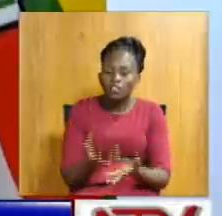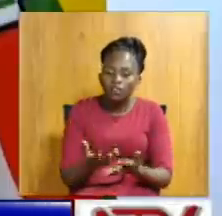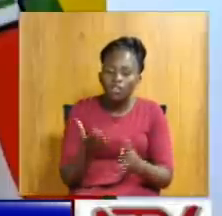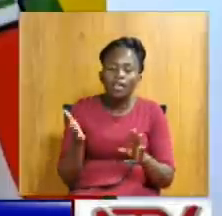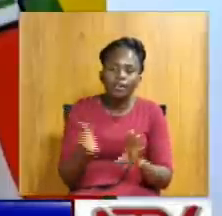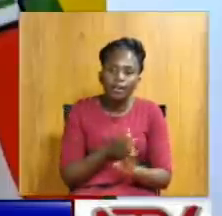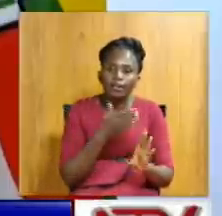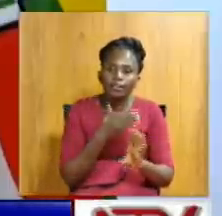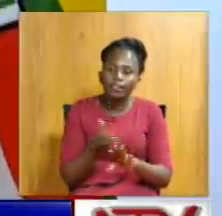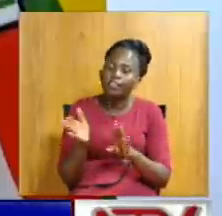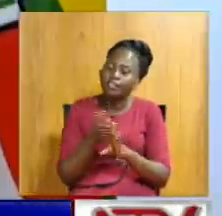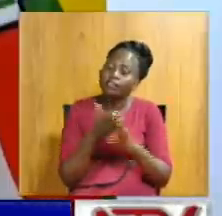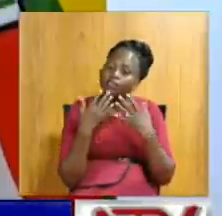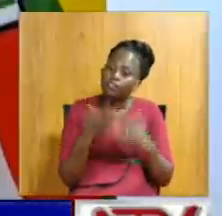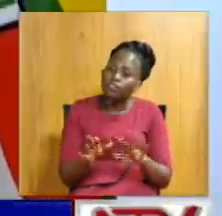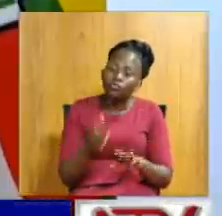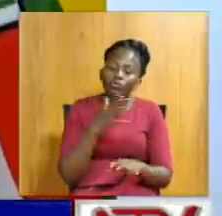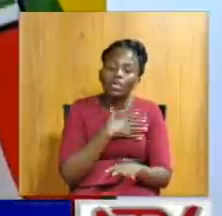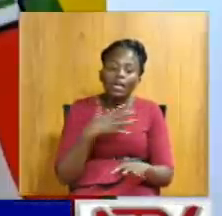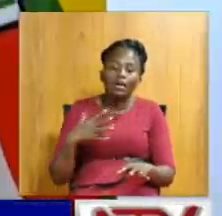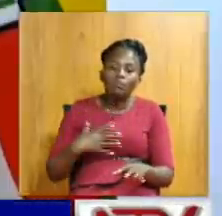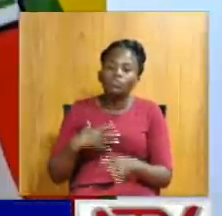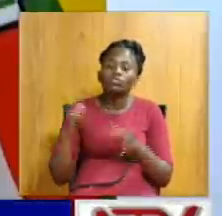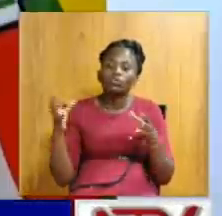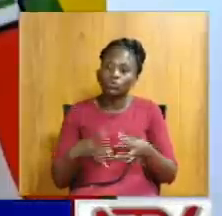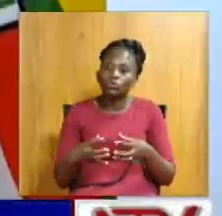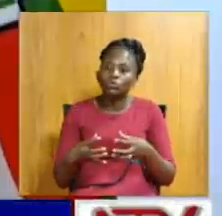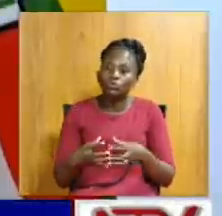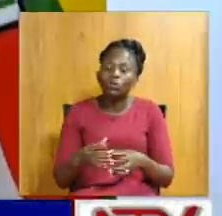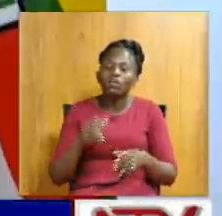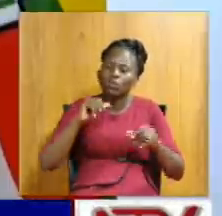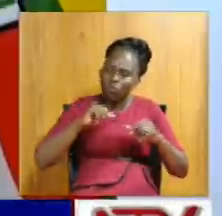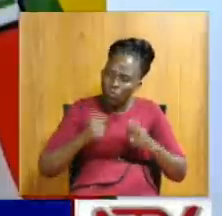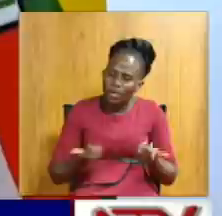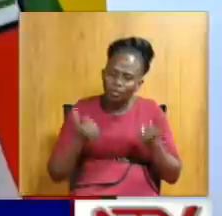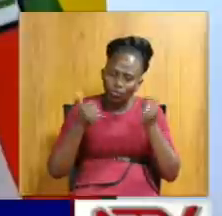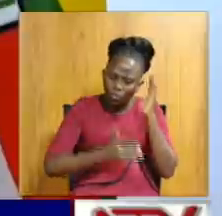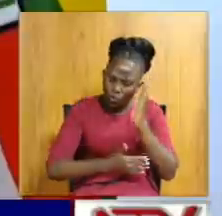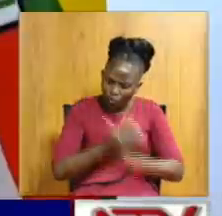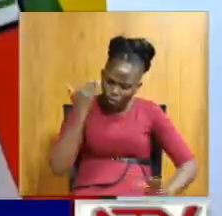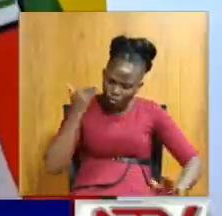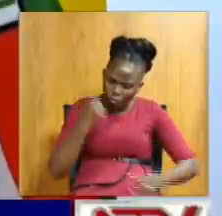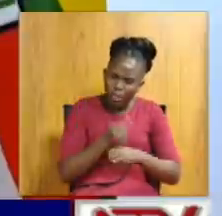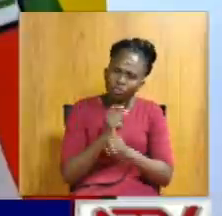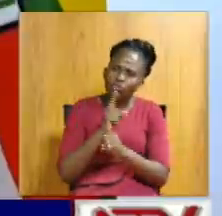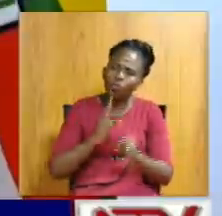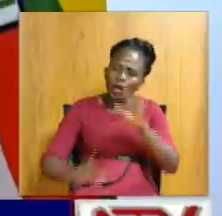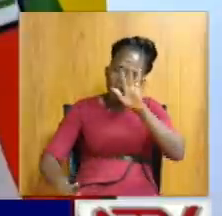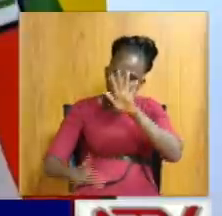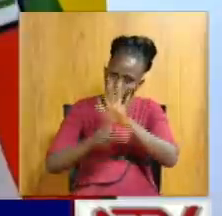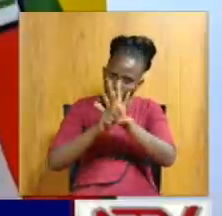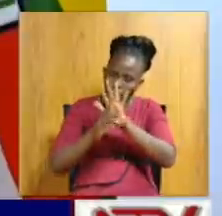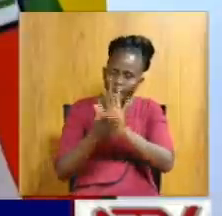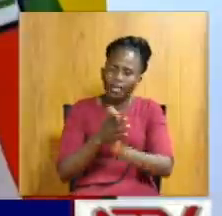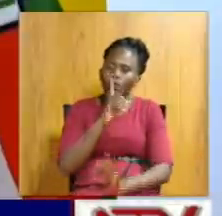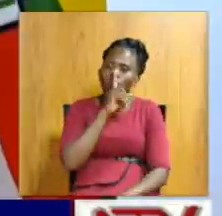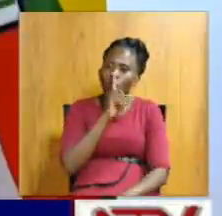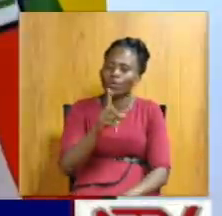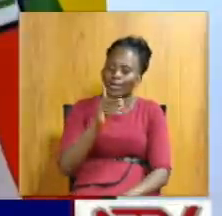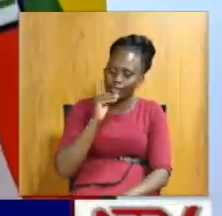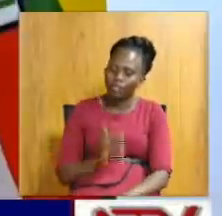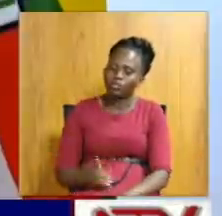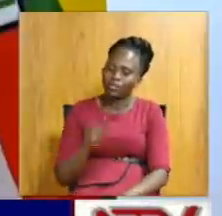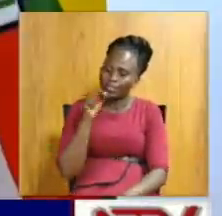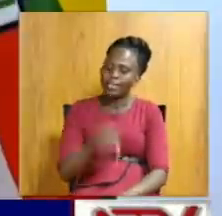guidelines to the armed forces to firmly and professionally ensure law and order and discipline in our